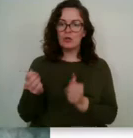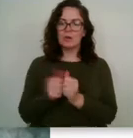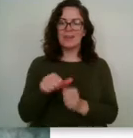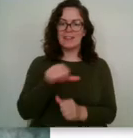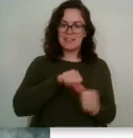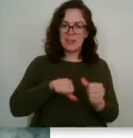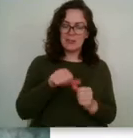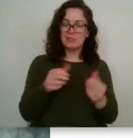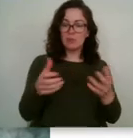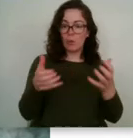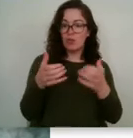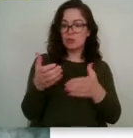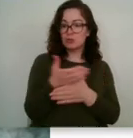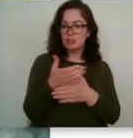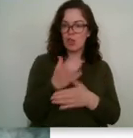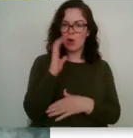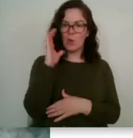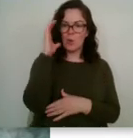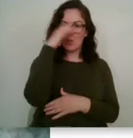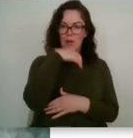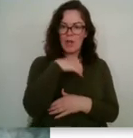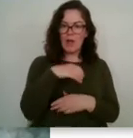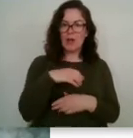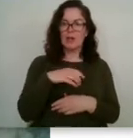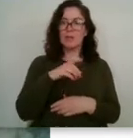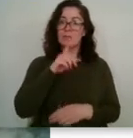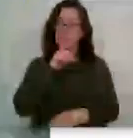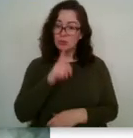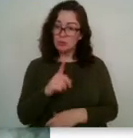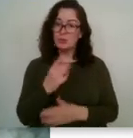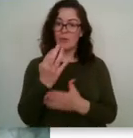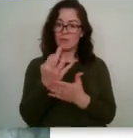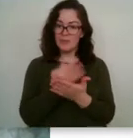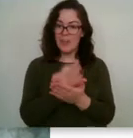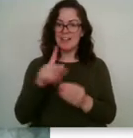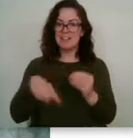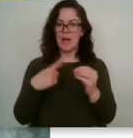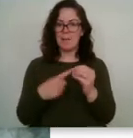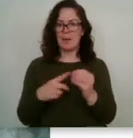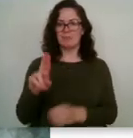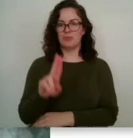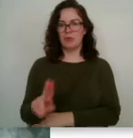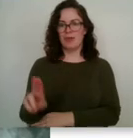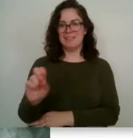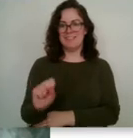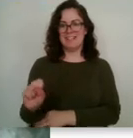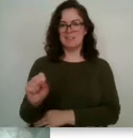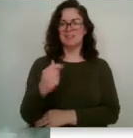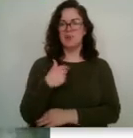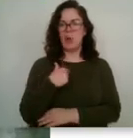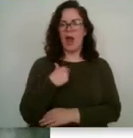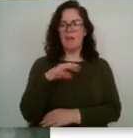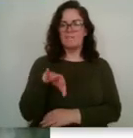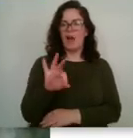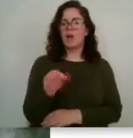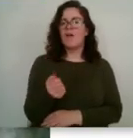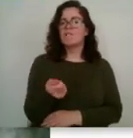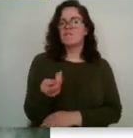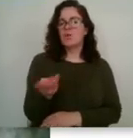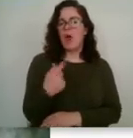weird but true USA facts about the United States. So I've highlighted a few that I thought were pretty